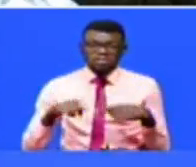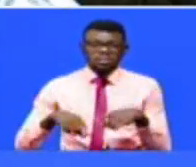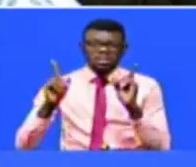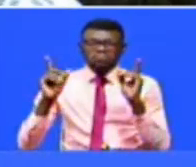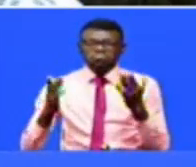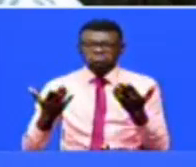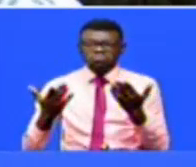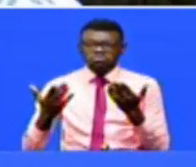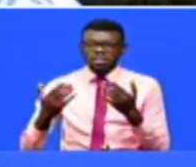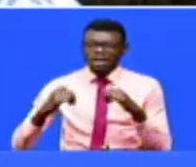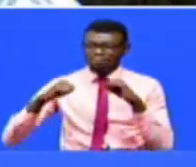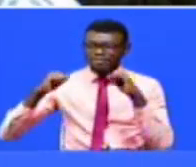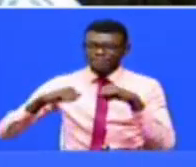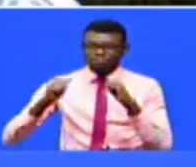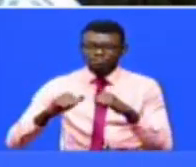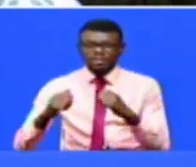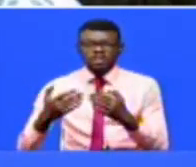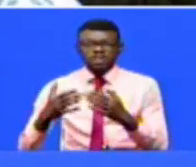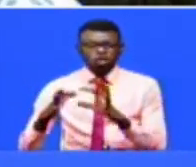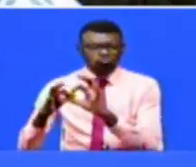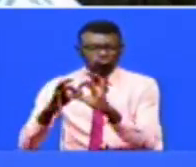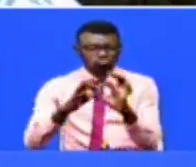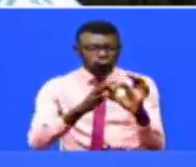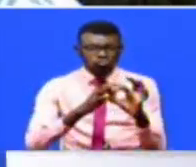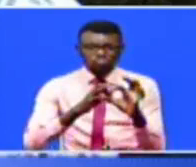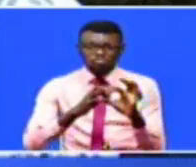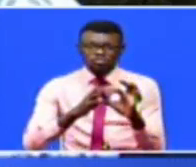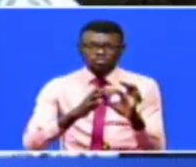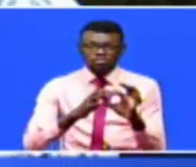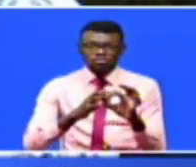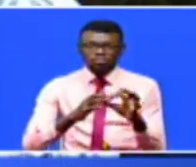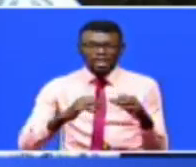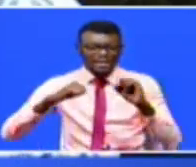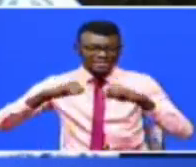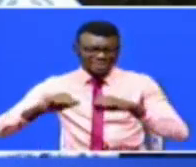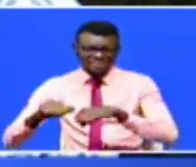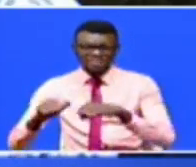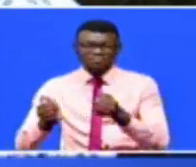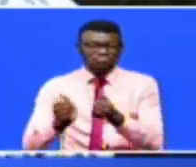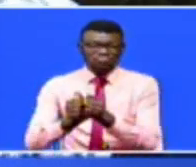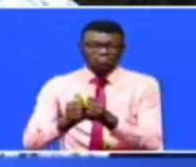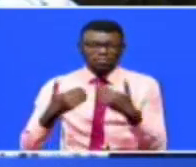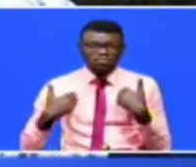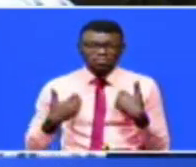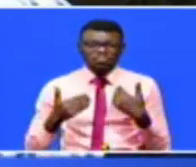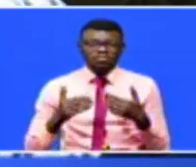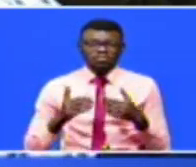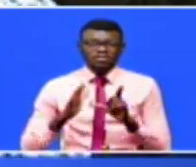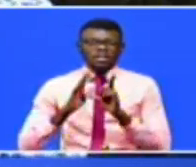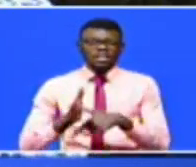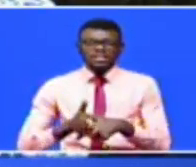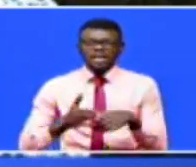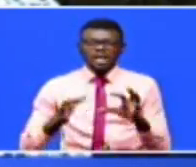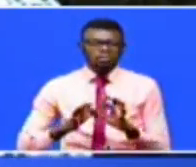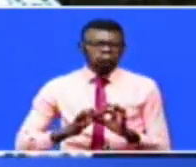you can enter into coalitions or you can enter into agreements and then you break them at